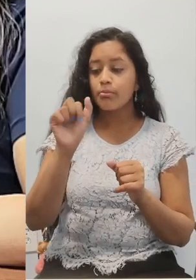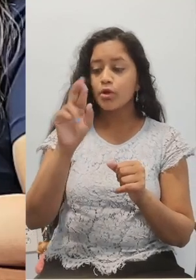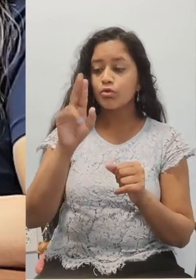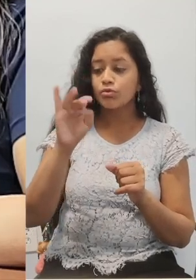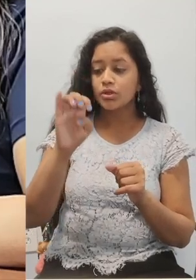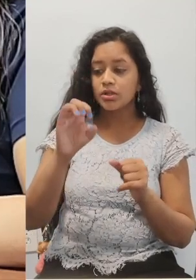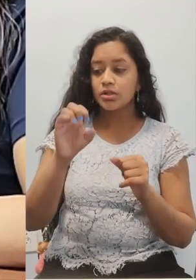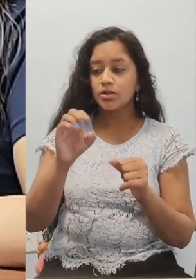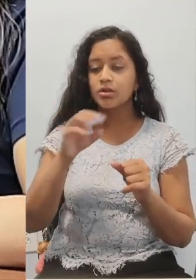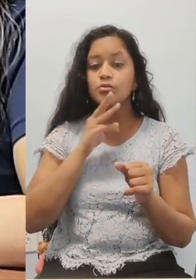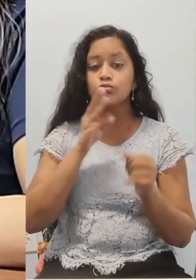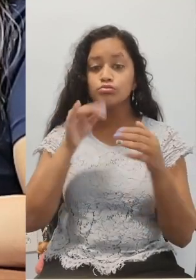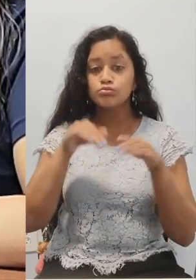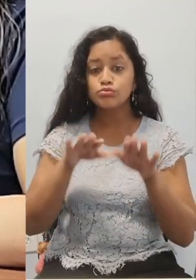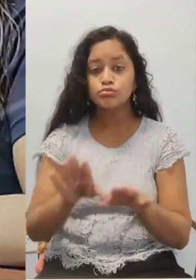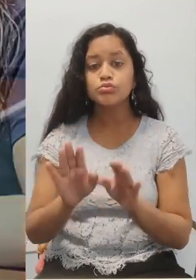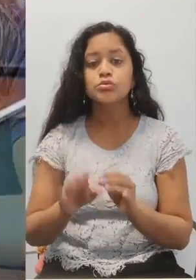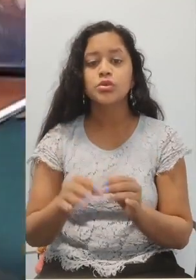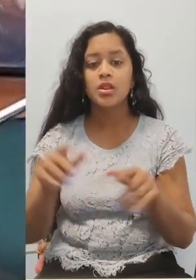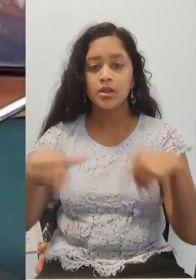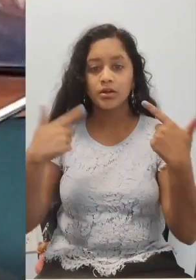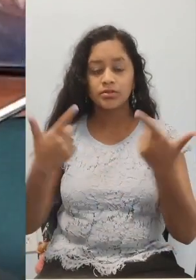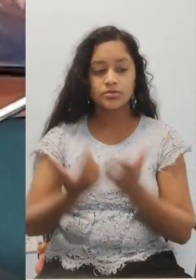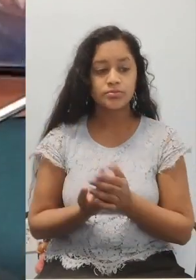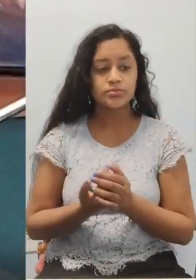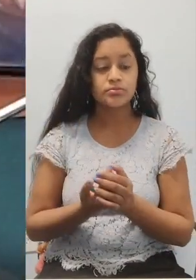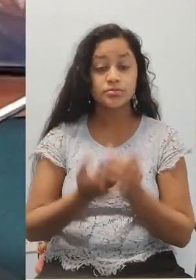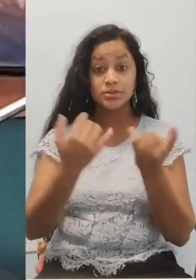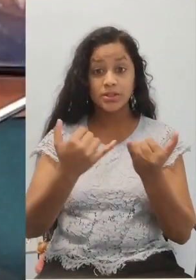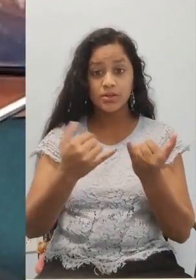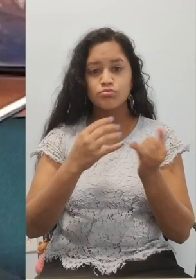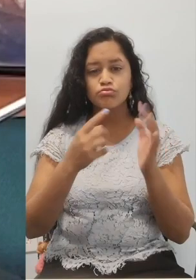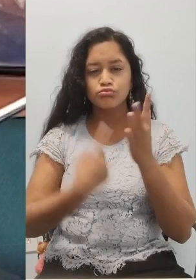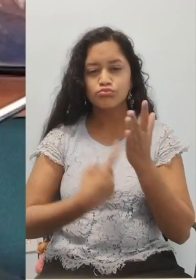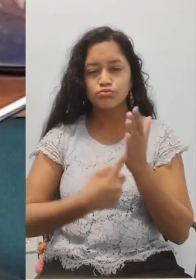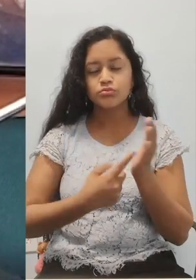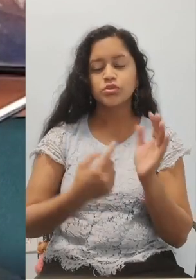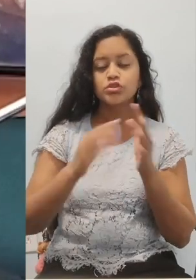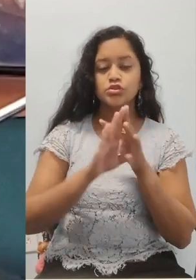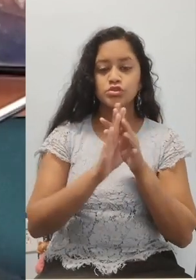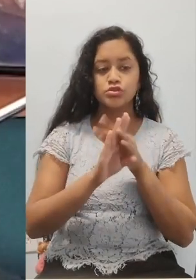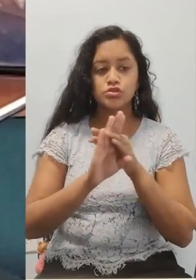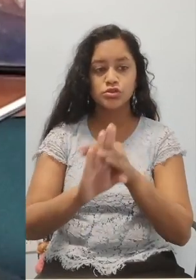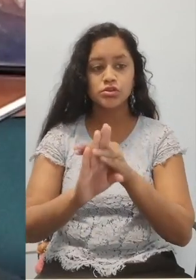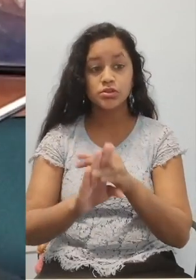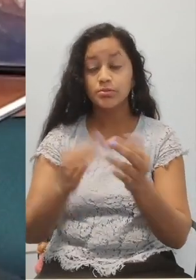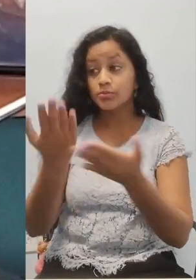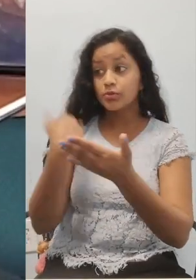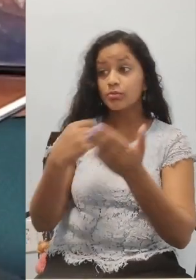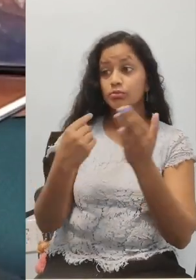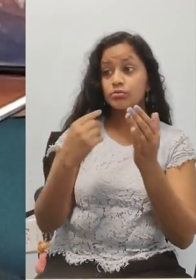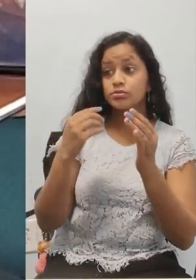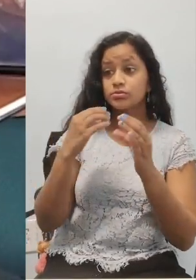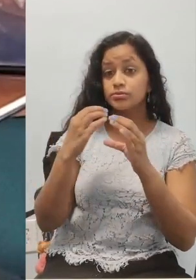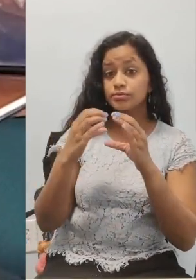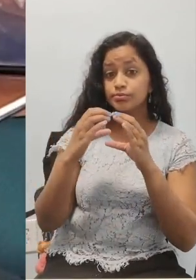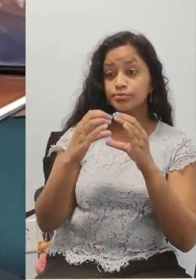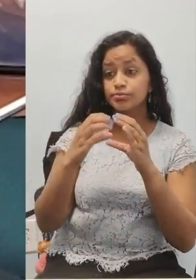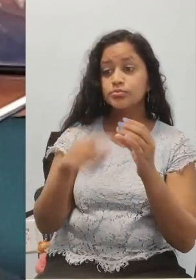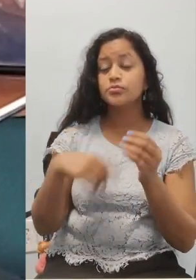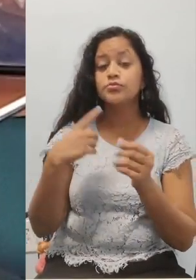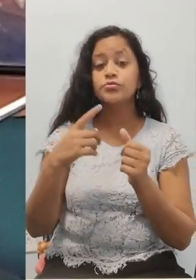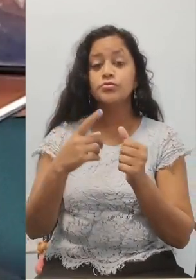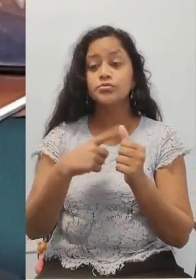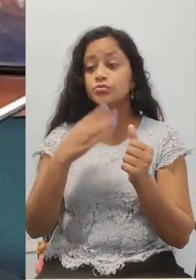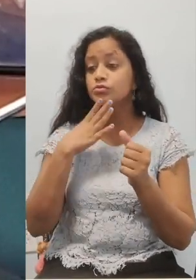yourself and your role at the Department of Environment? Yes, so thank you for having me, first of all. I am the Shark Project